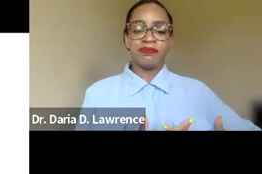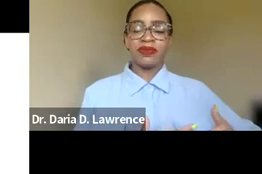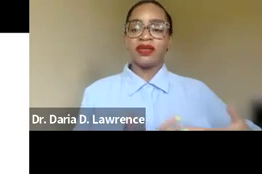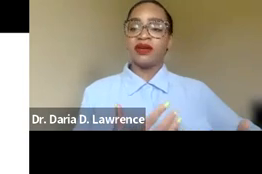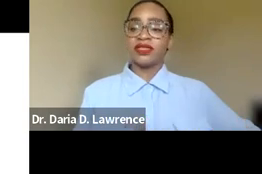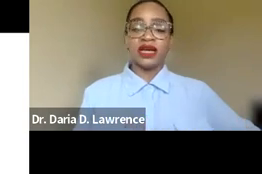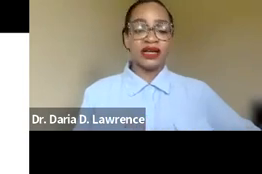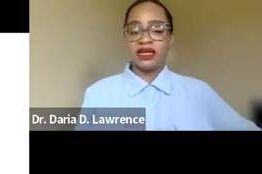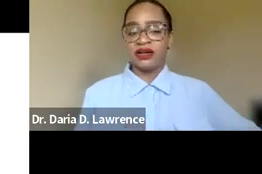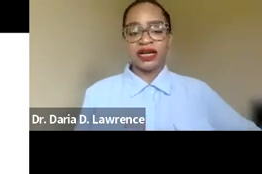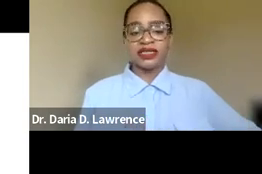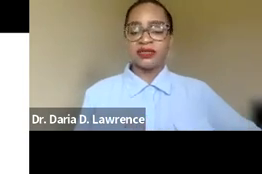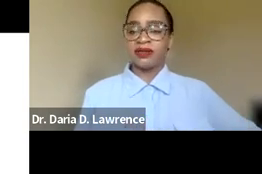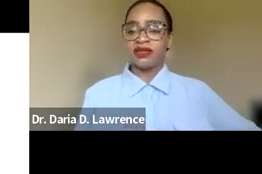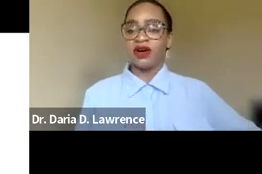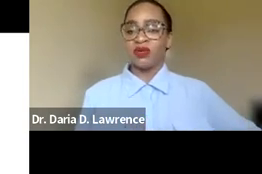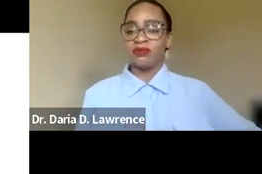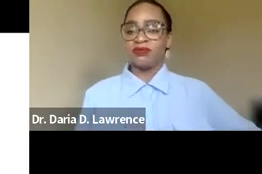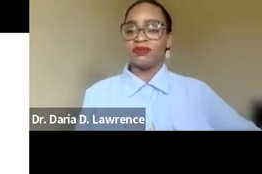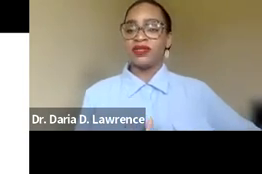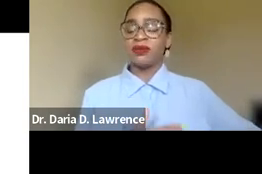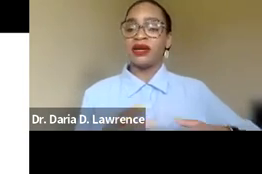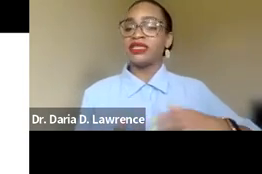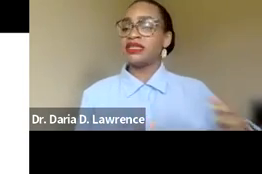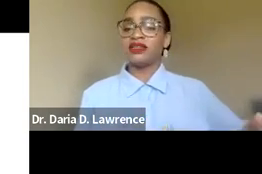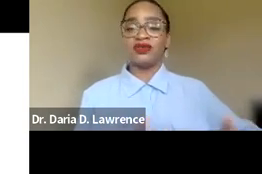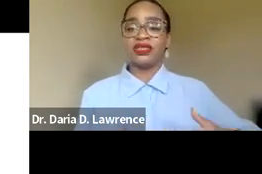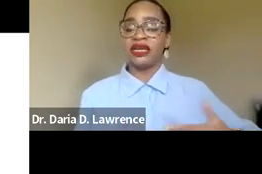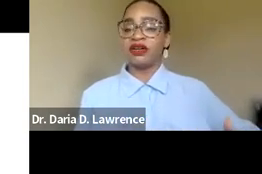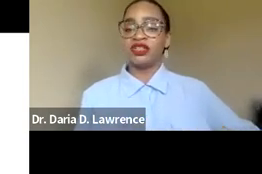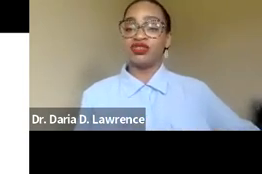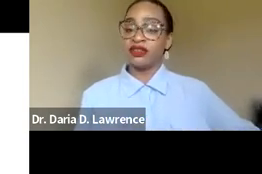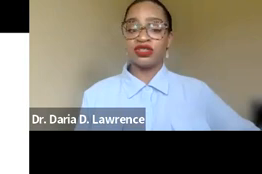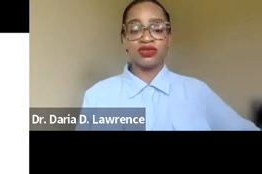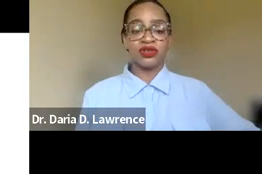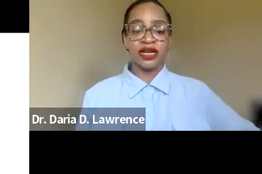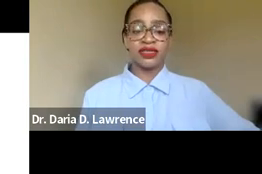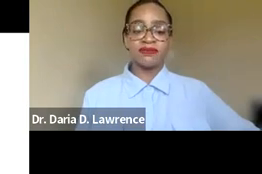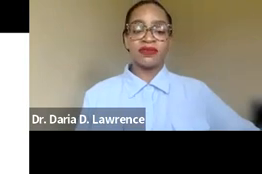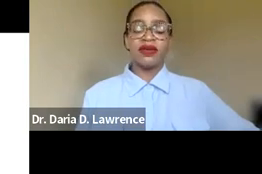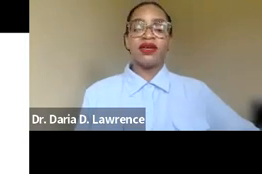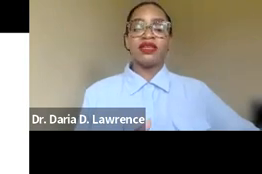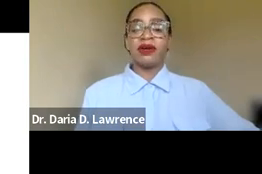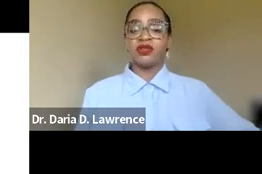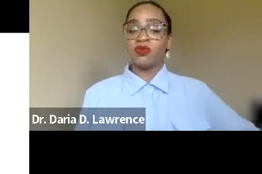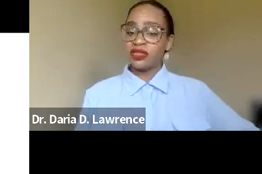community. There was not any internet accessibility in the home, so the parents didn't use the internet to track their students' grades.